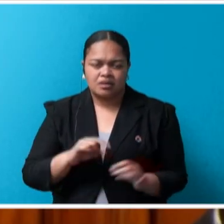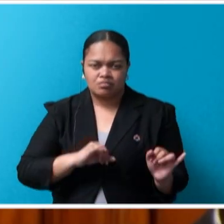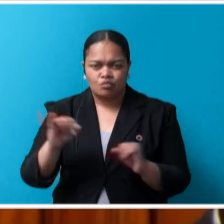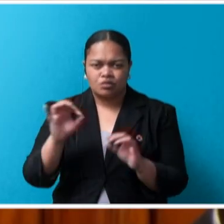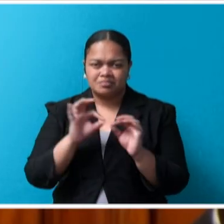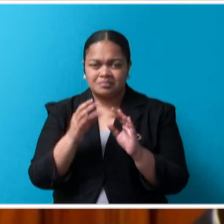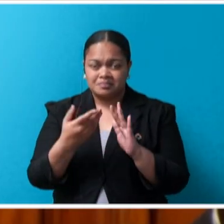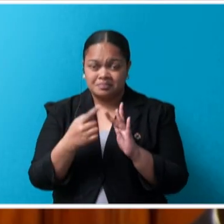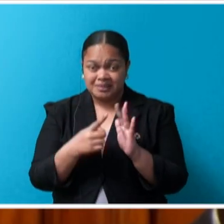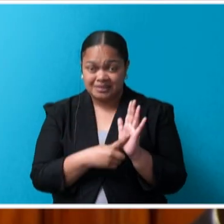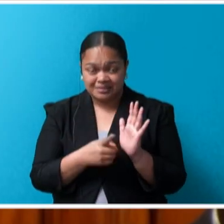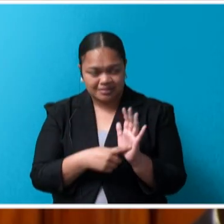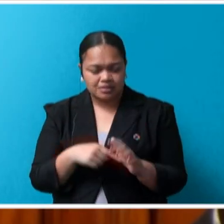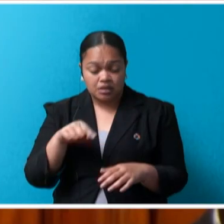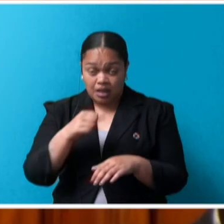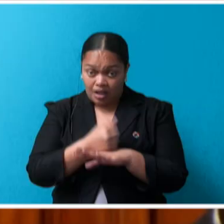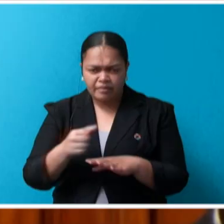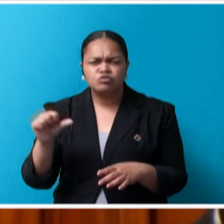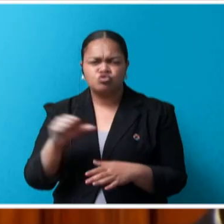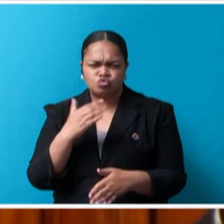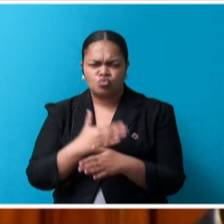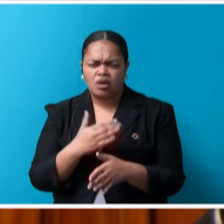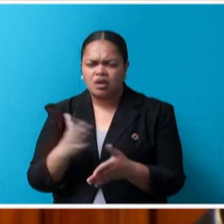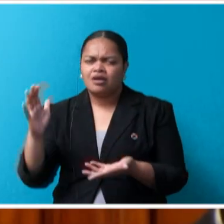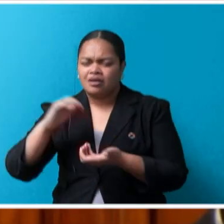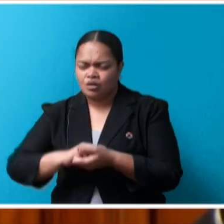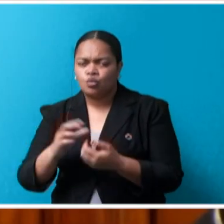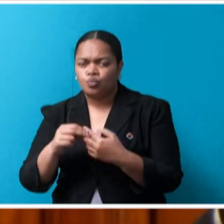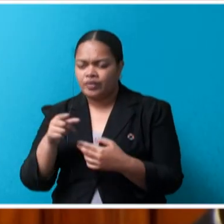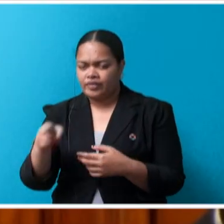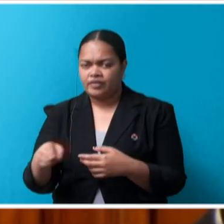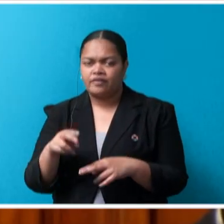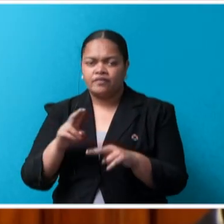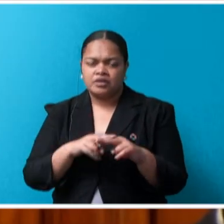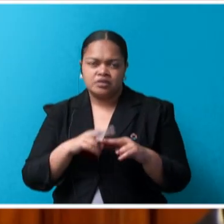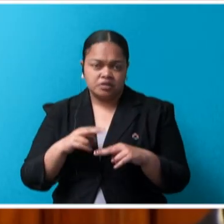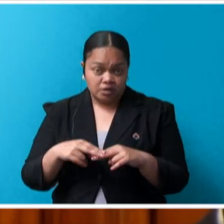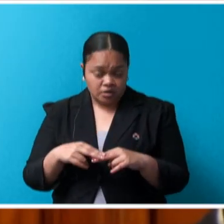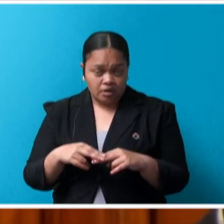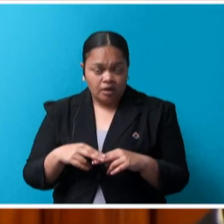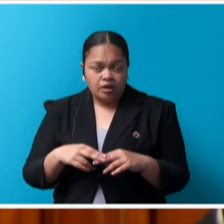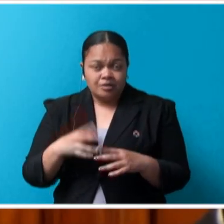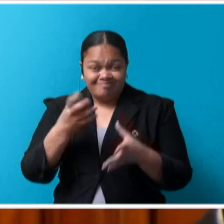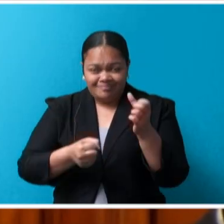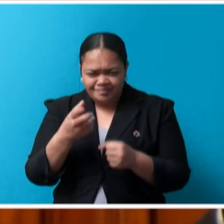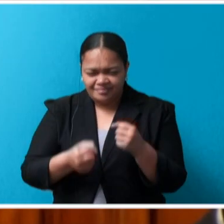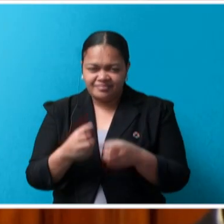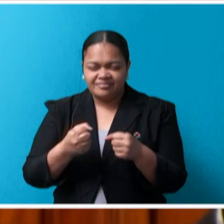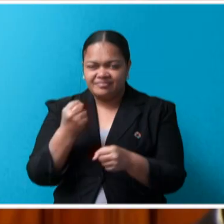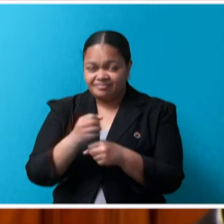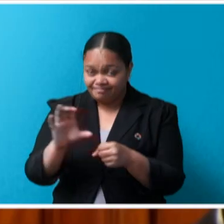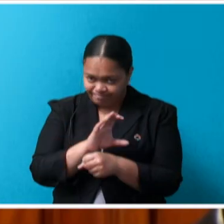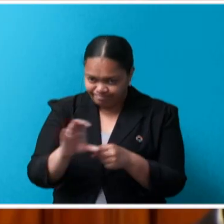this government should work closely with dairy farmers, the Fiji Cooperative Dairy Company Limited, and all relevant stakeholders